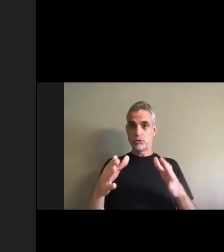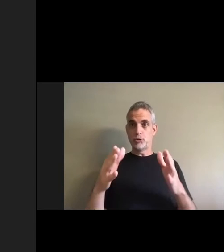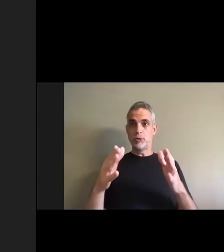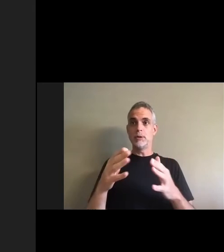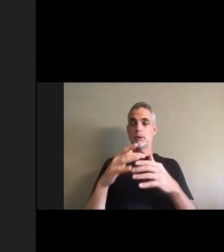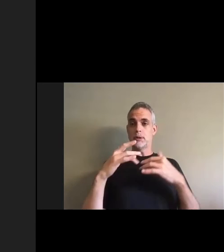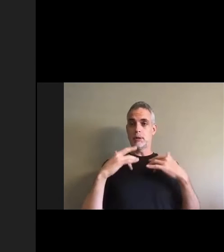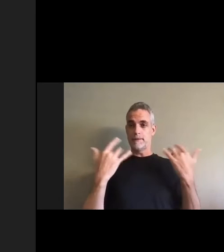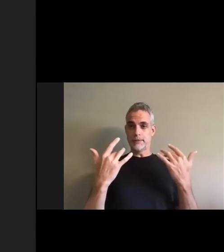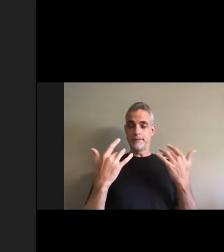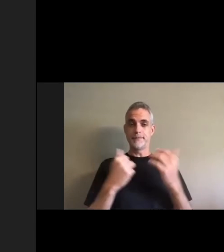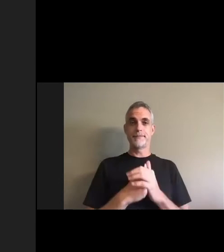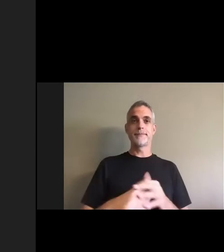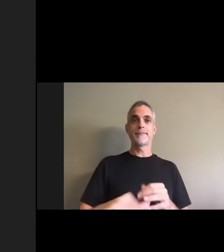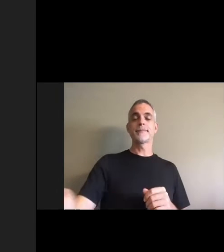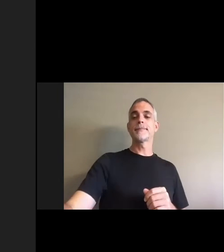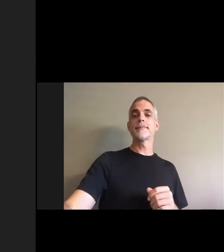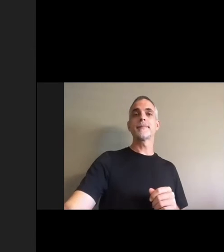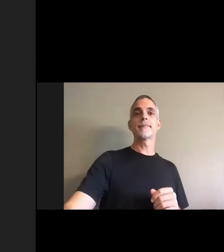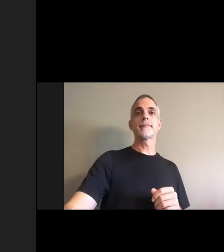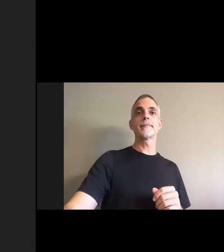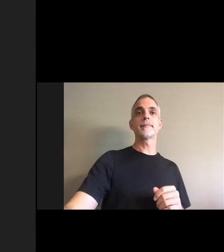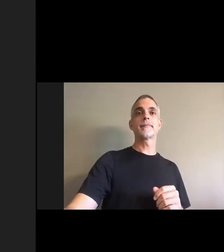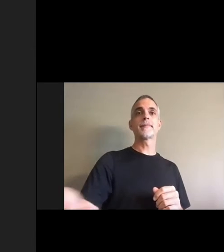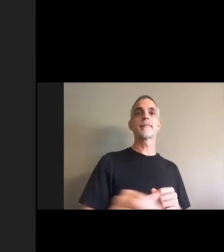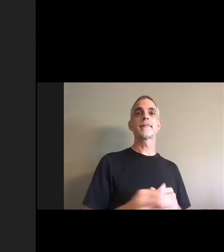best practices during the event.